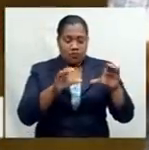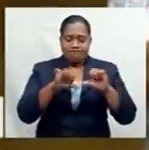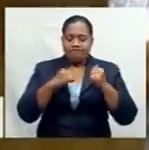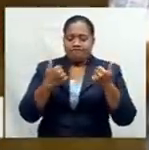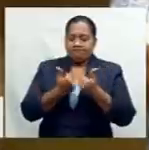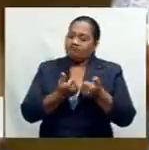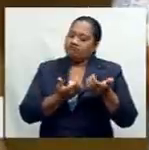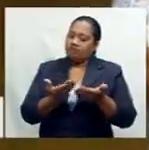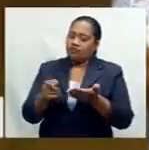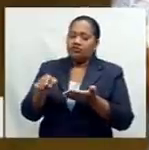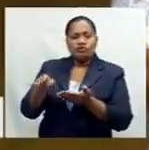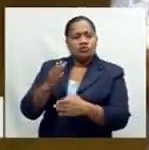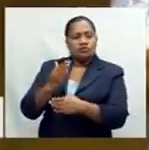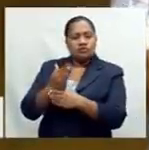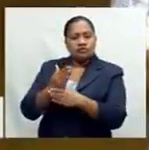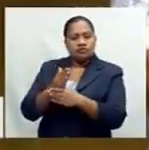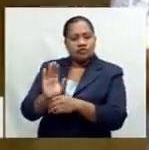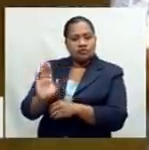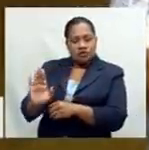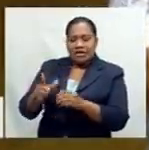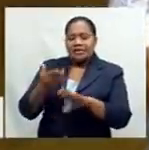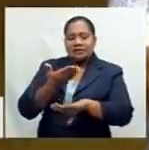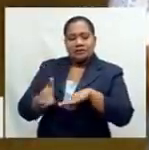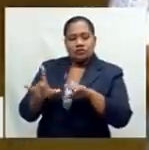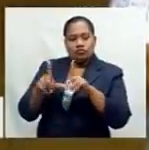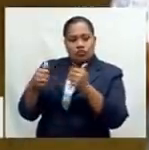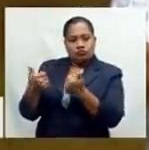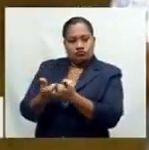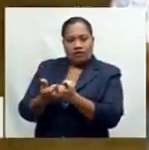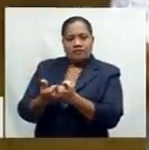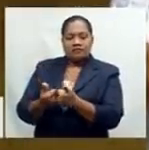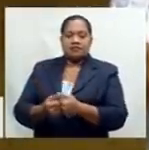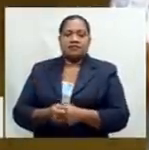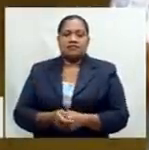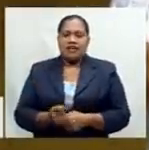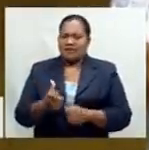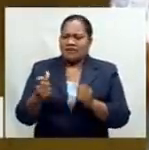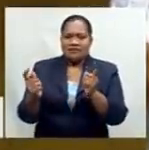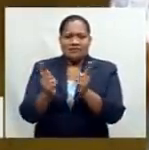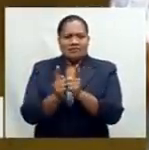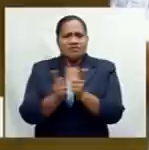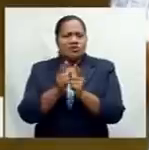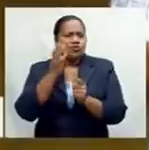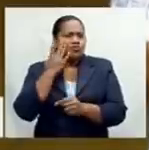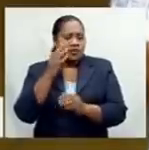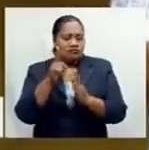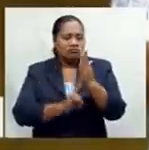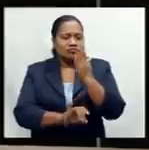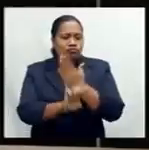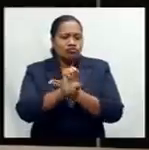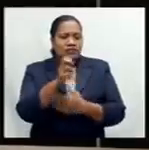offer Professor Ahluwalia a new contract following its meeting on June 2nd.